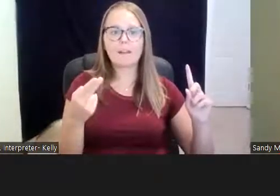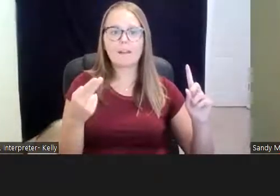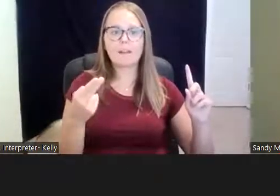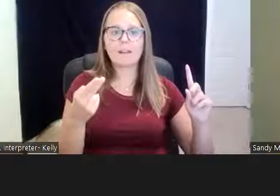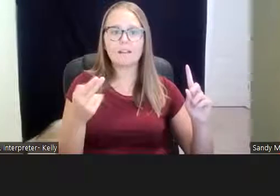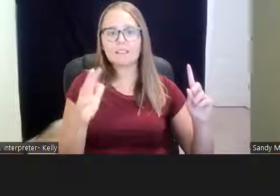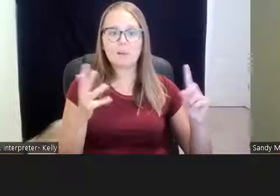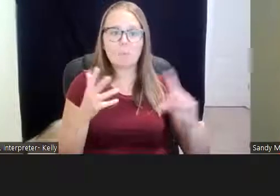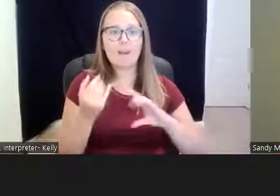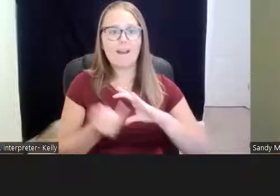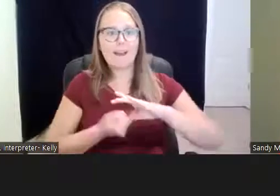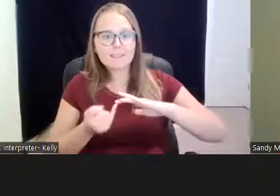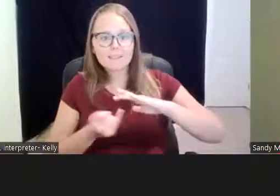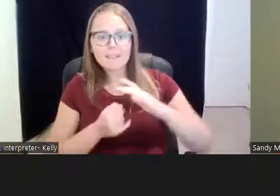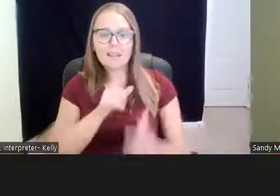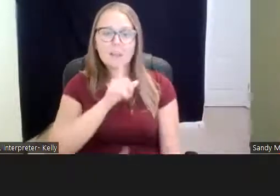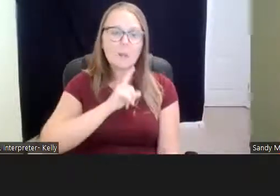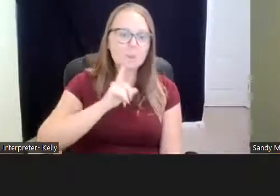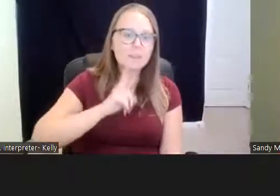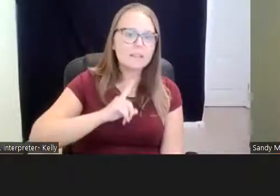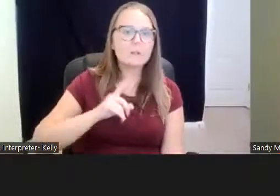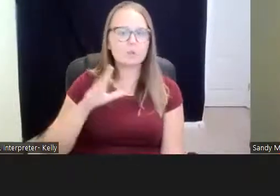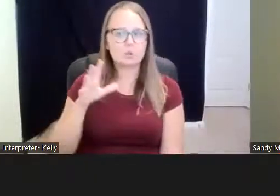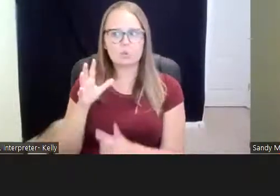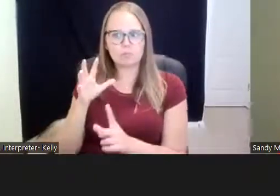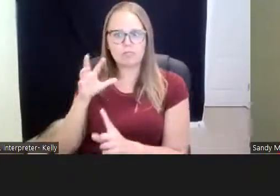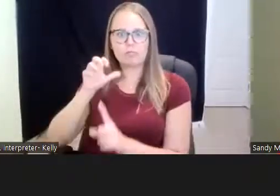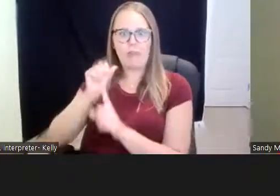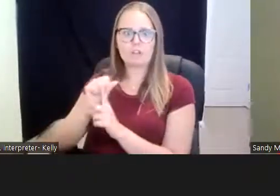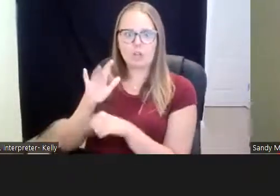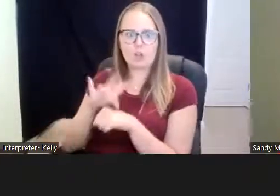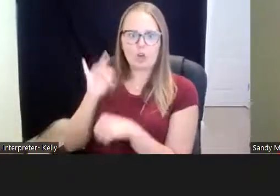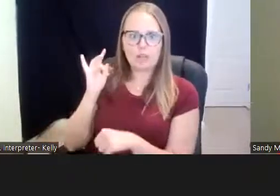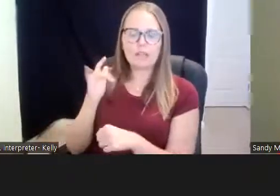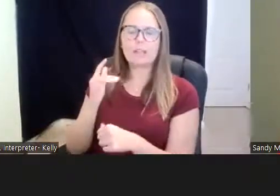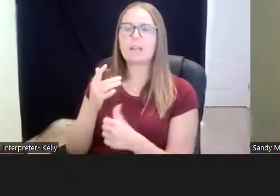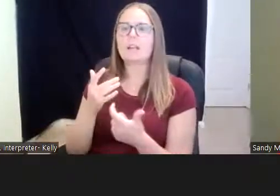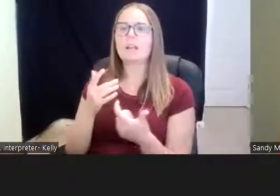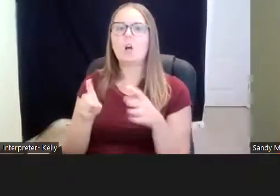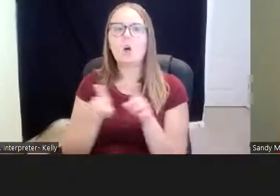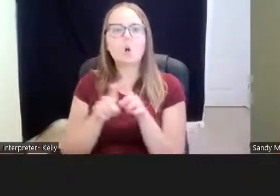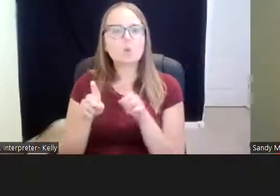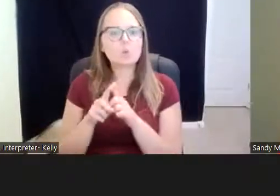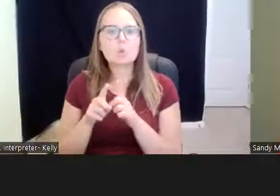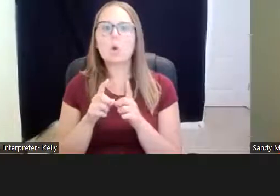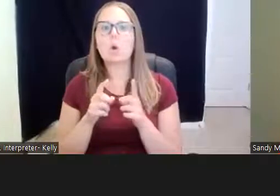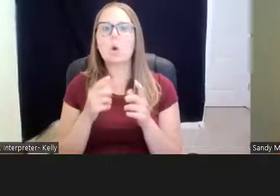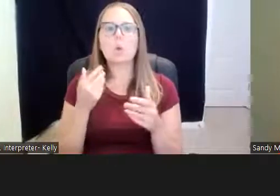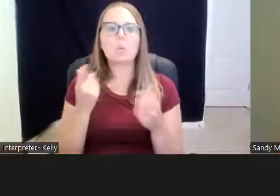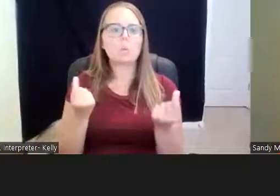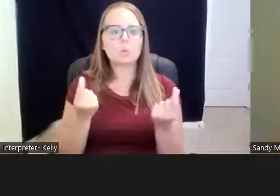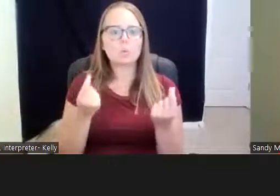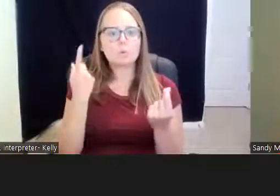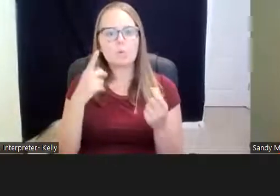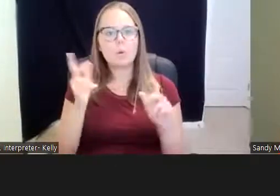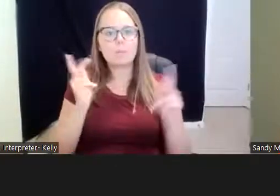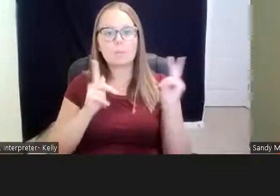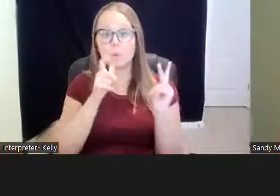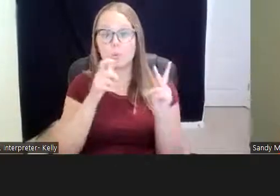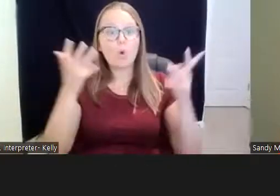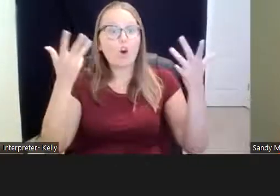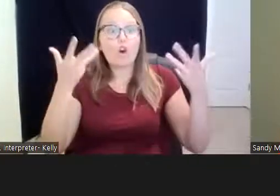somewhat isolated or lonely, to catching it early on, to also steps for those who are already